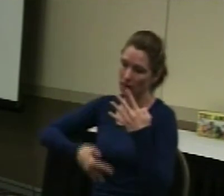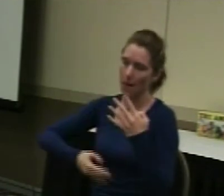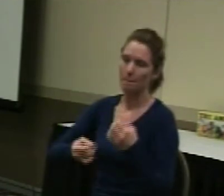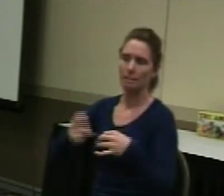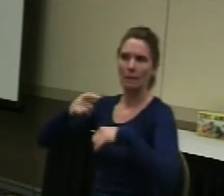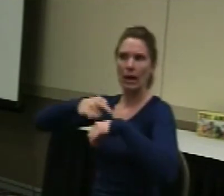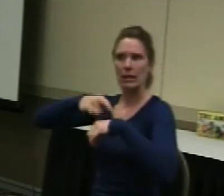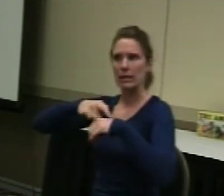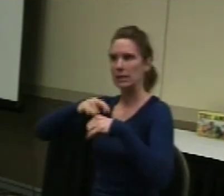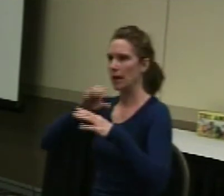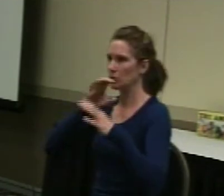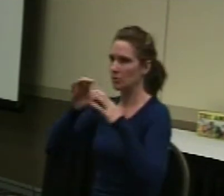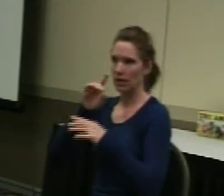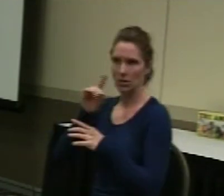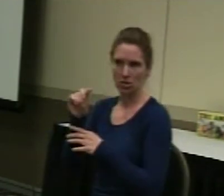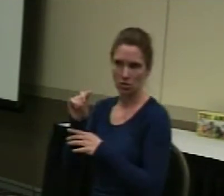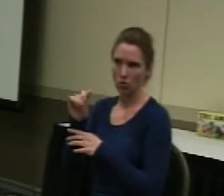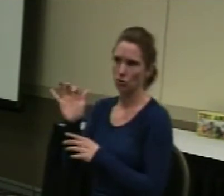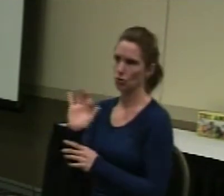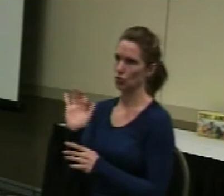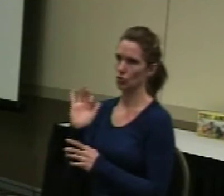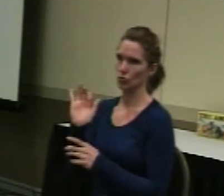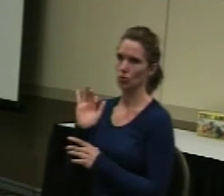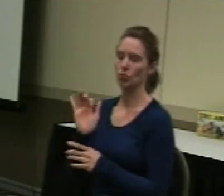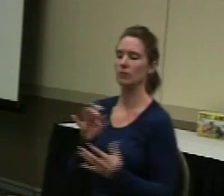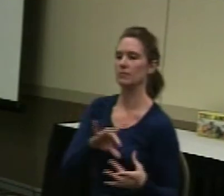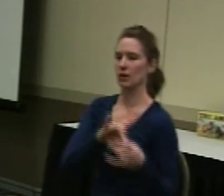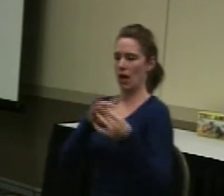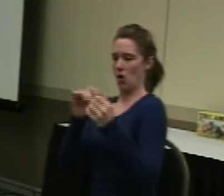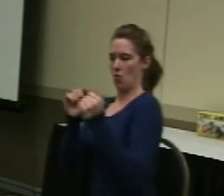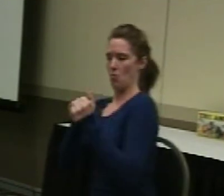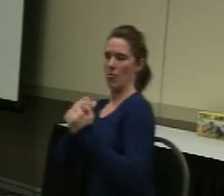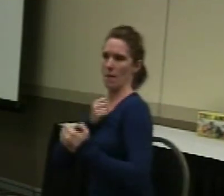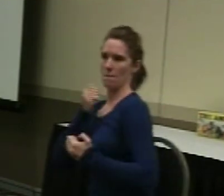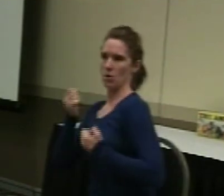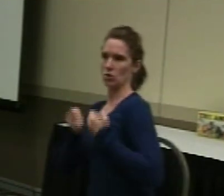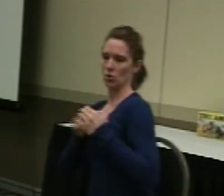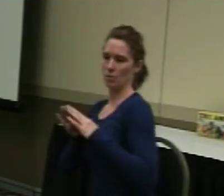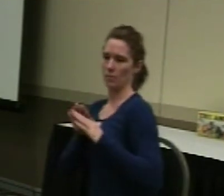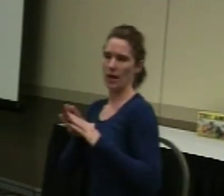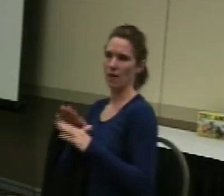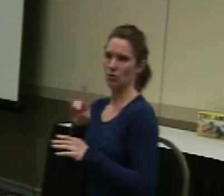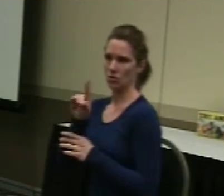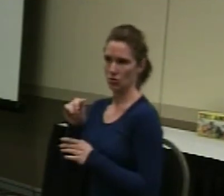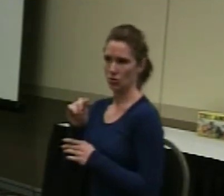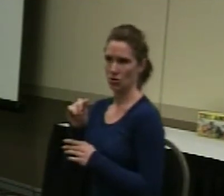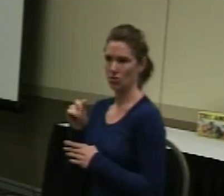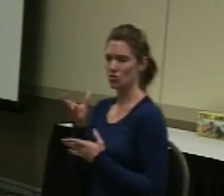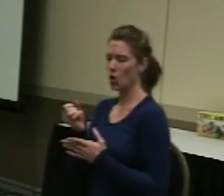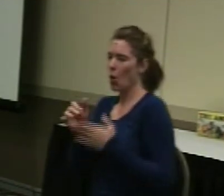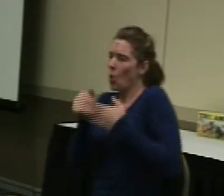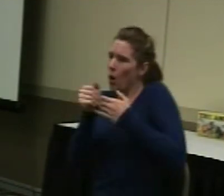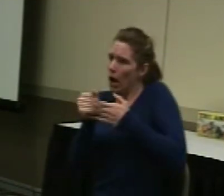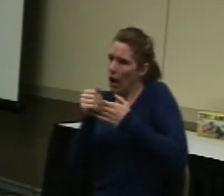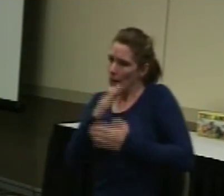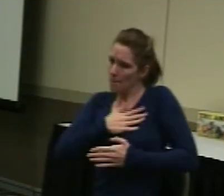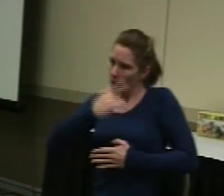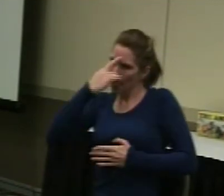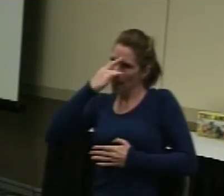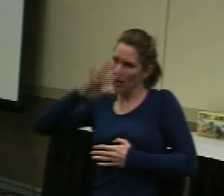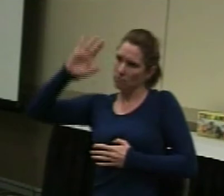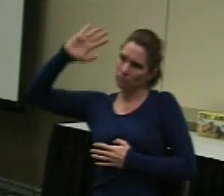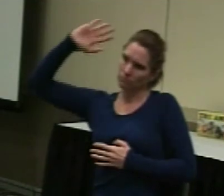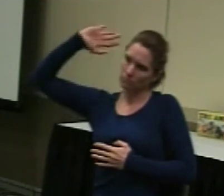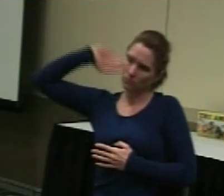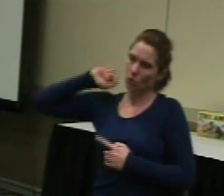with communication disorders who also have emotional and behavioral disorders. So whatever guided my thinking when I was